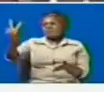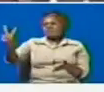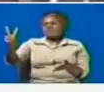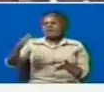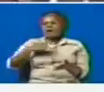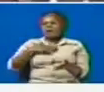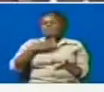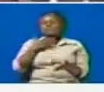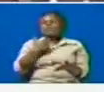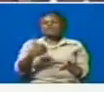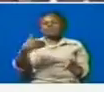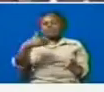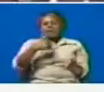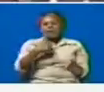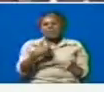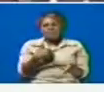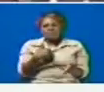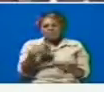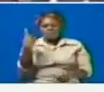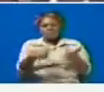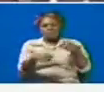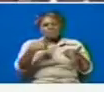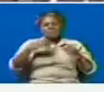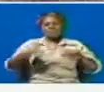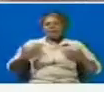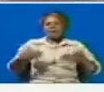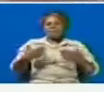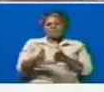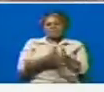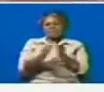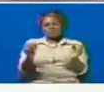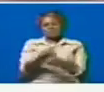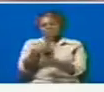forward to have, and I'm really happy and excited.